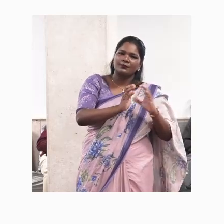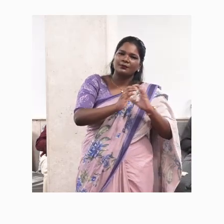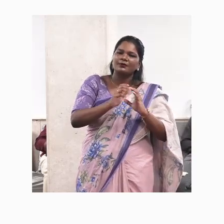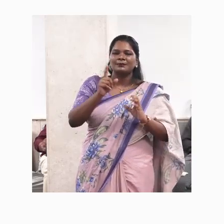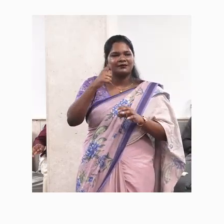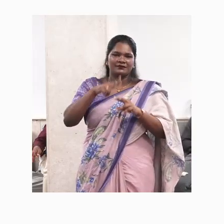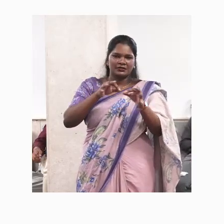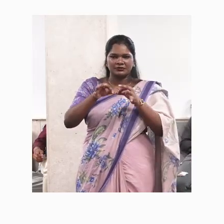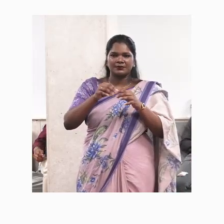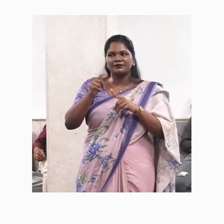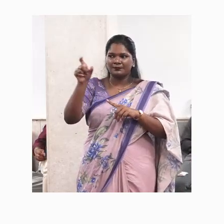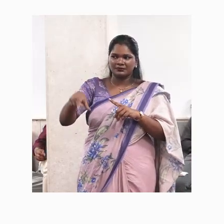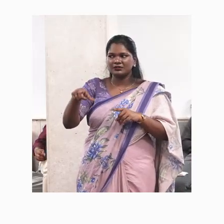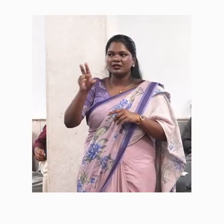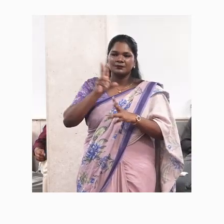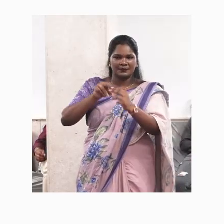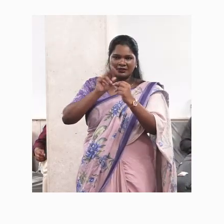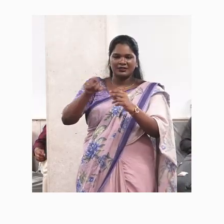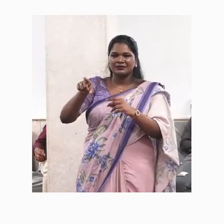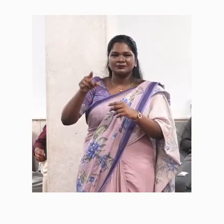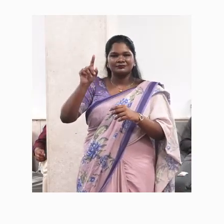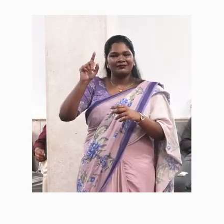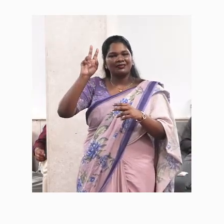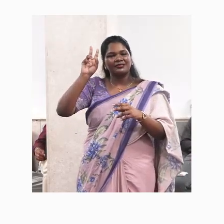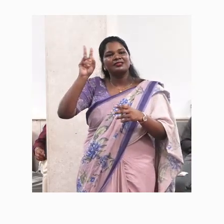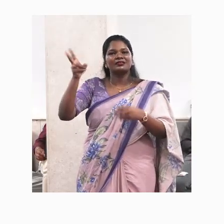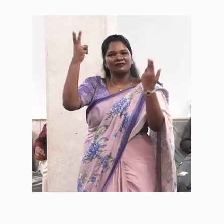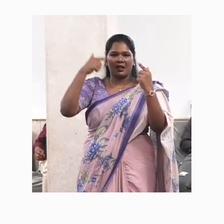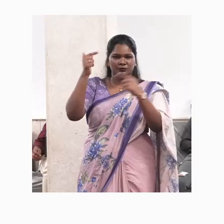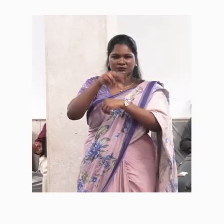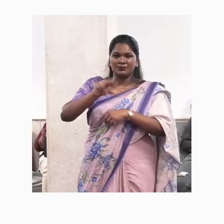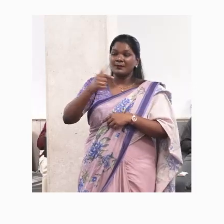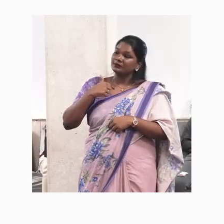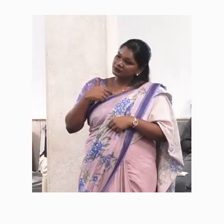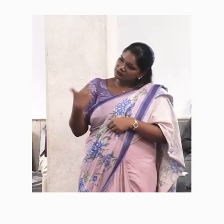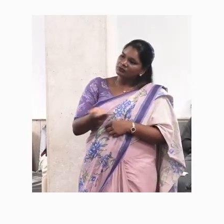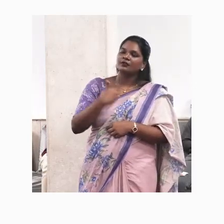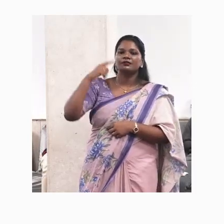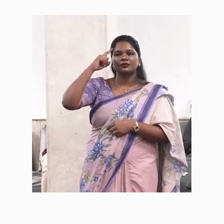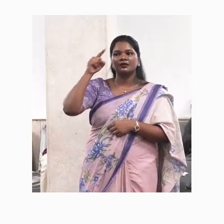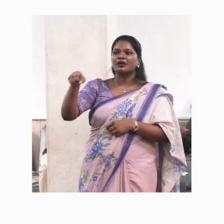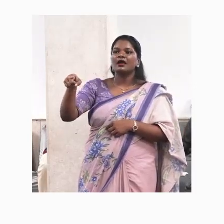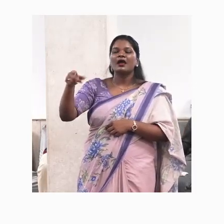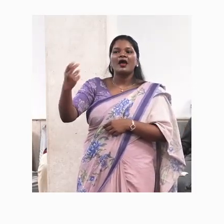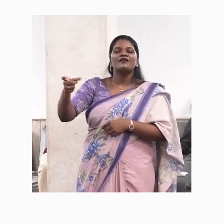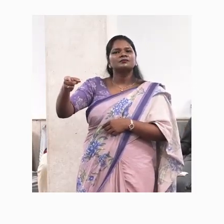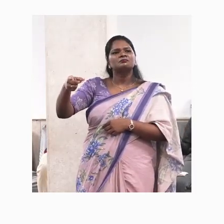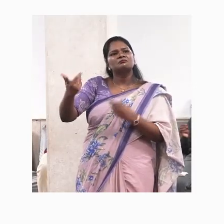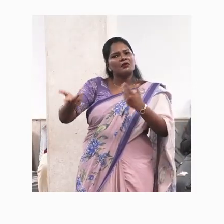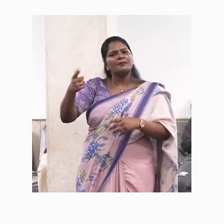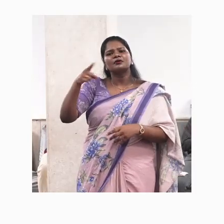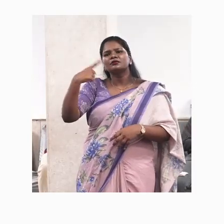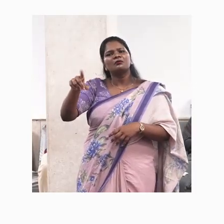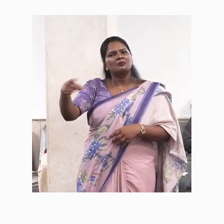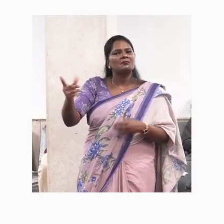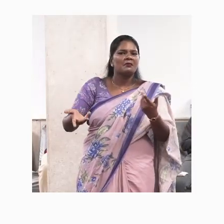See, for example, if the person is speaking something unintelligible, but we still think that there is some logic in what he's